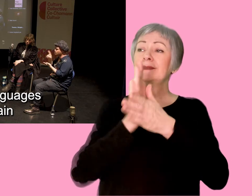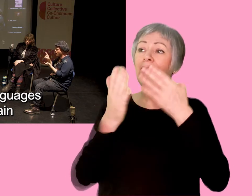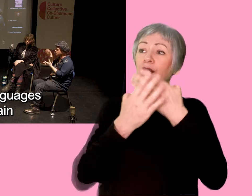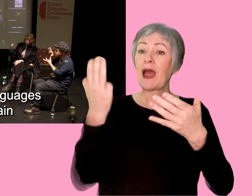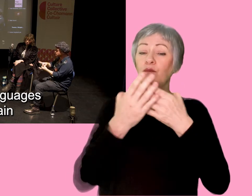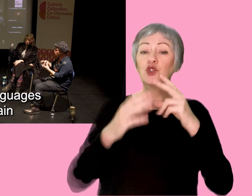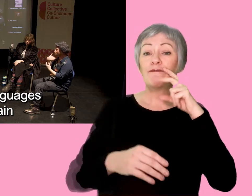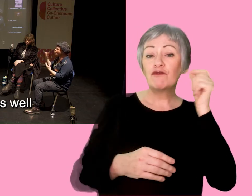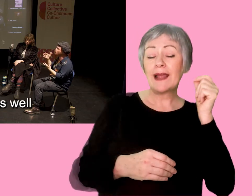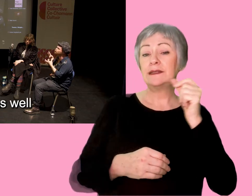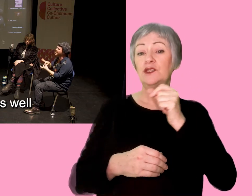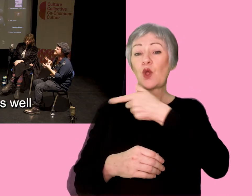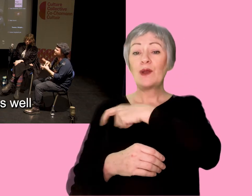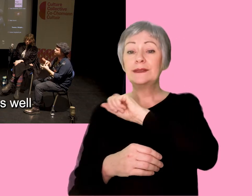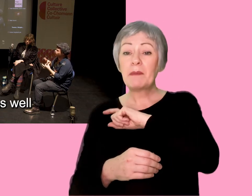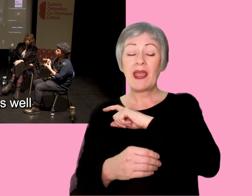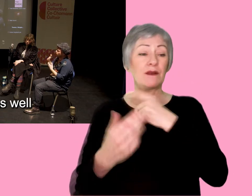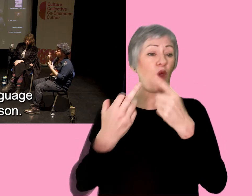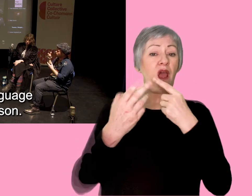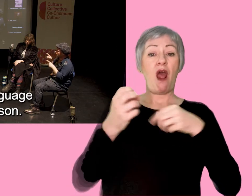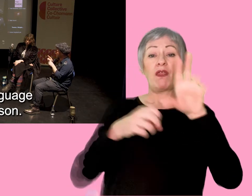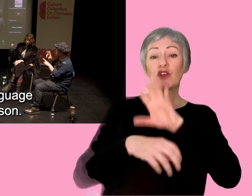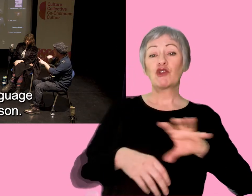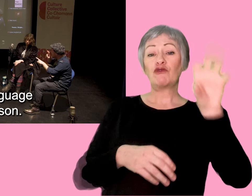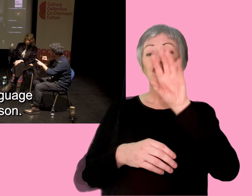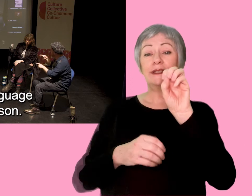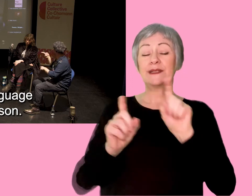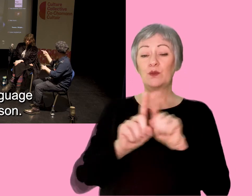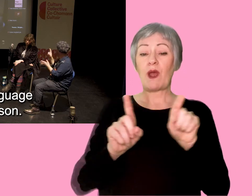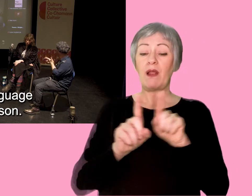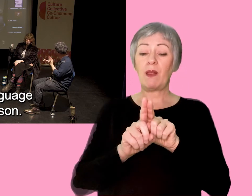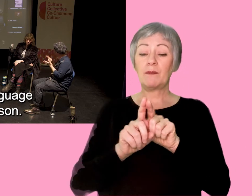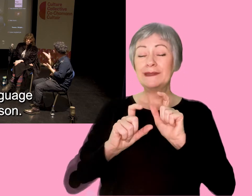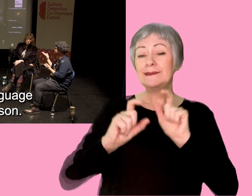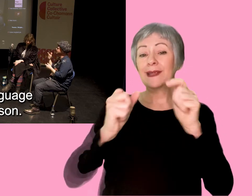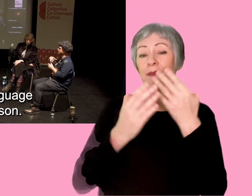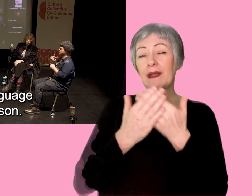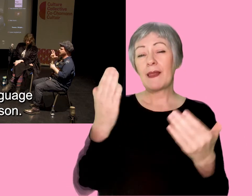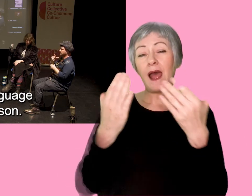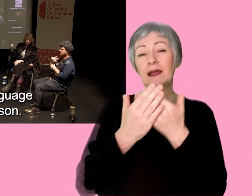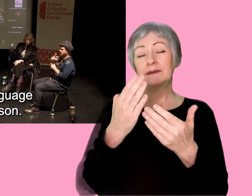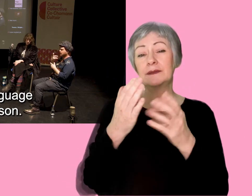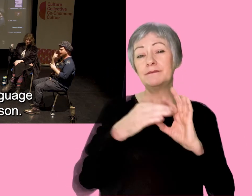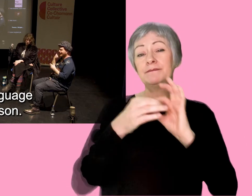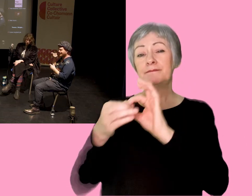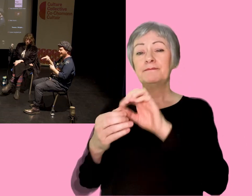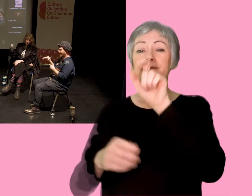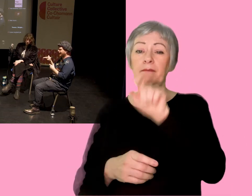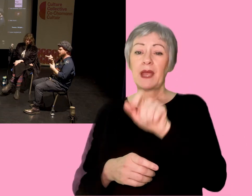of France or Spain or other countries as well, and to keep the language relative to the